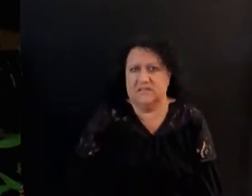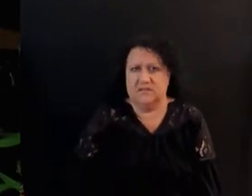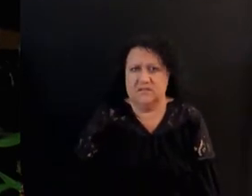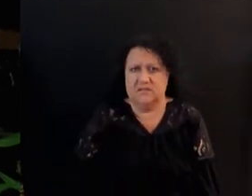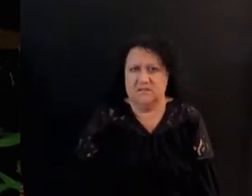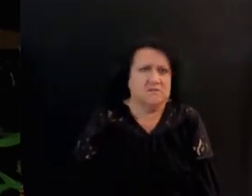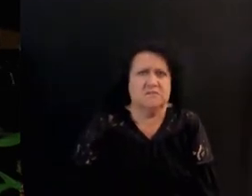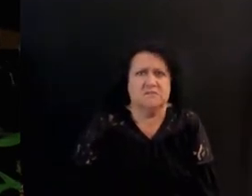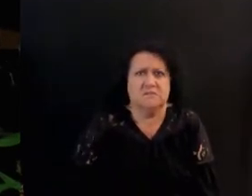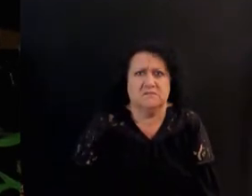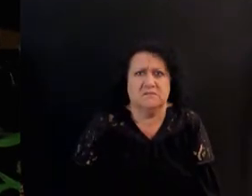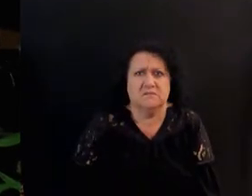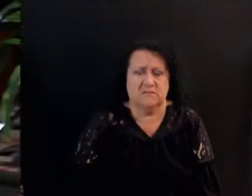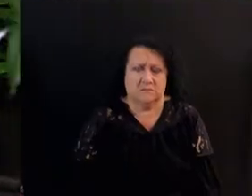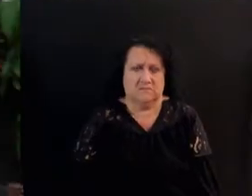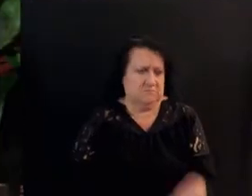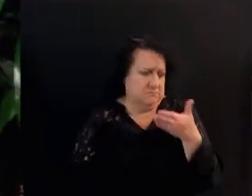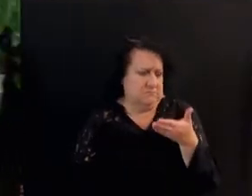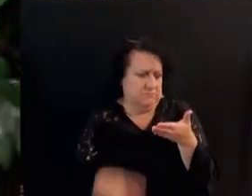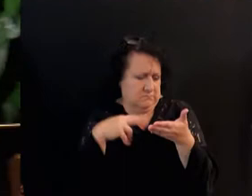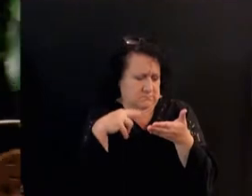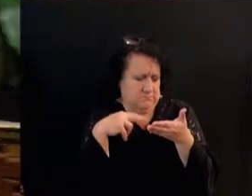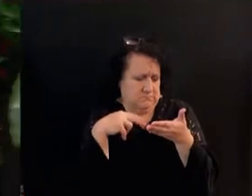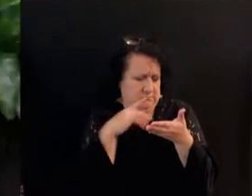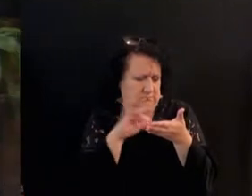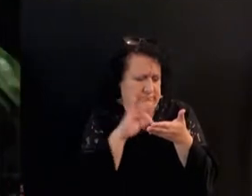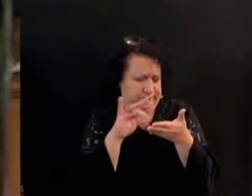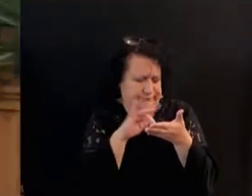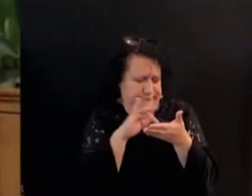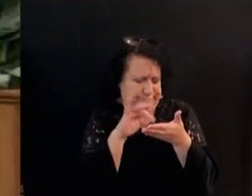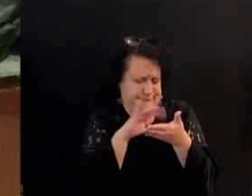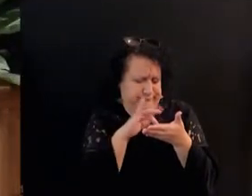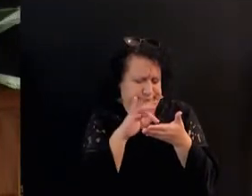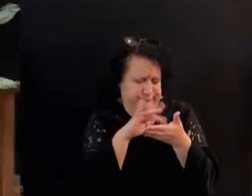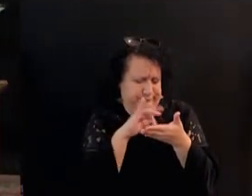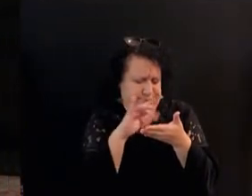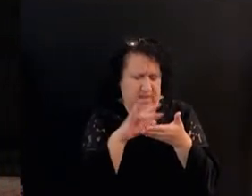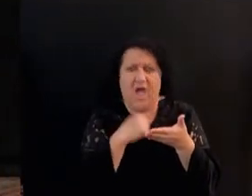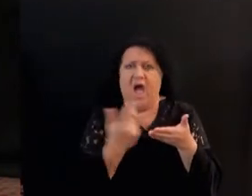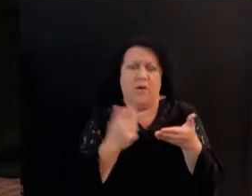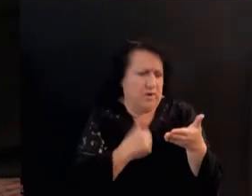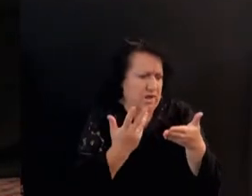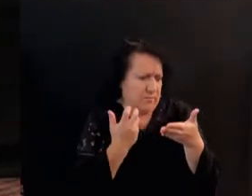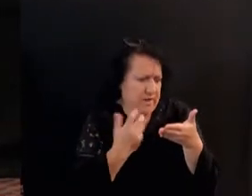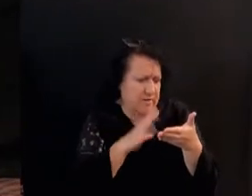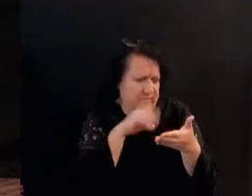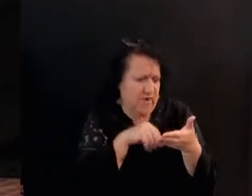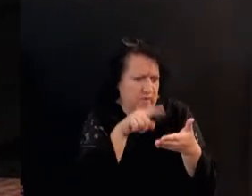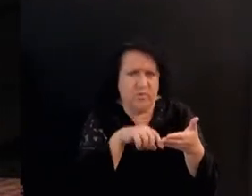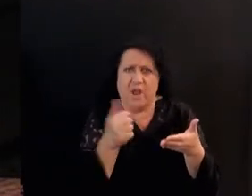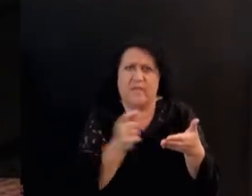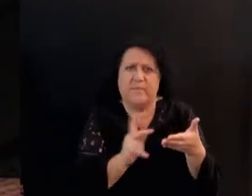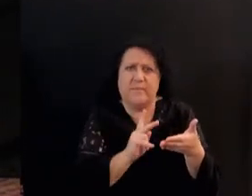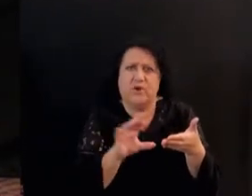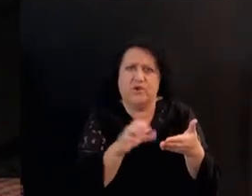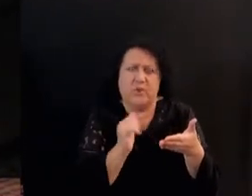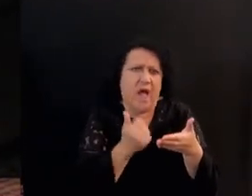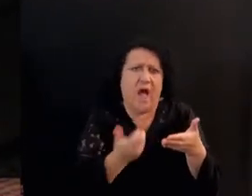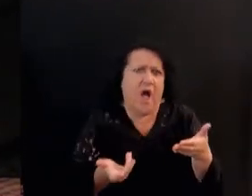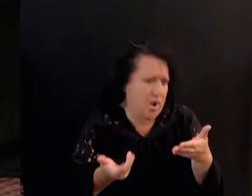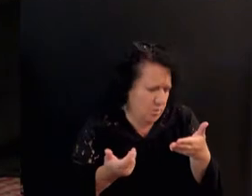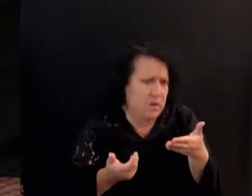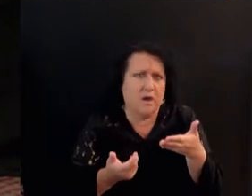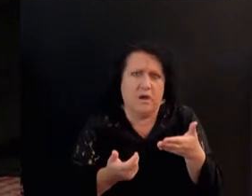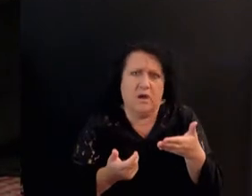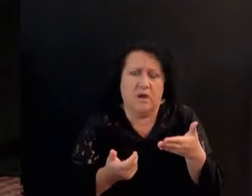And you're like, how do I get to be a part of what all of those other people are doing? That's a real thing in our day and age that's no different than thinking